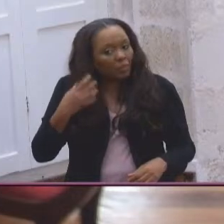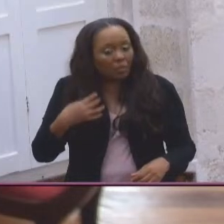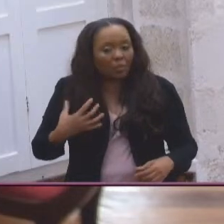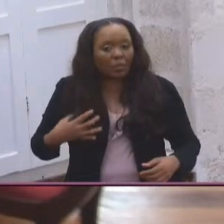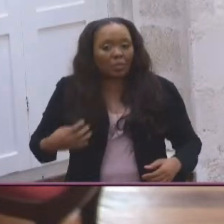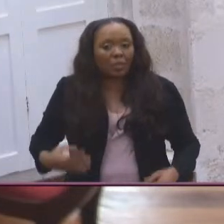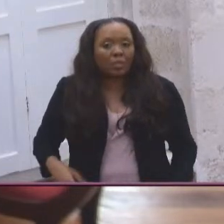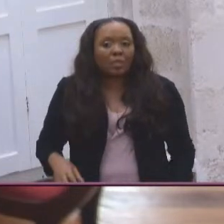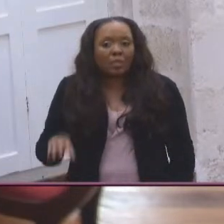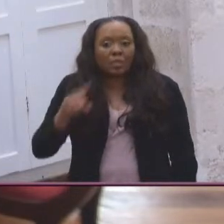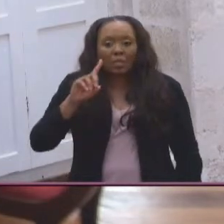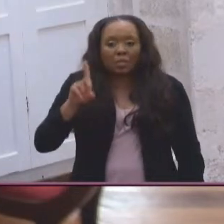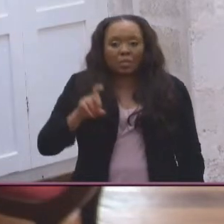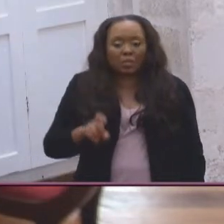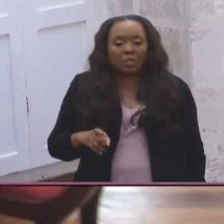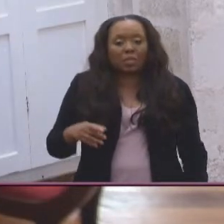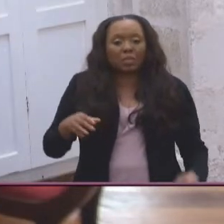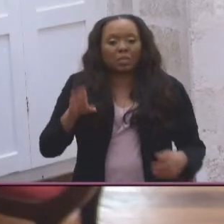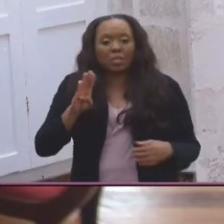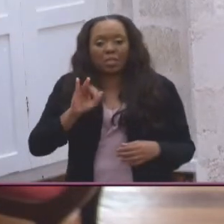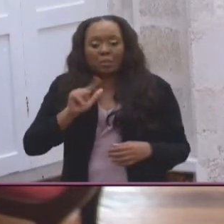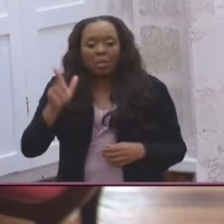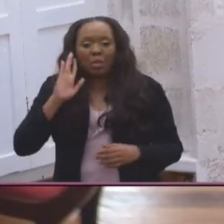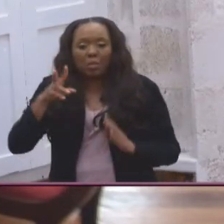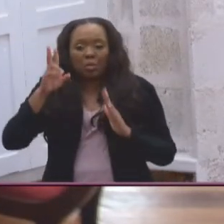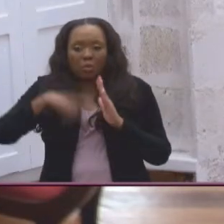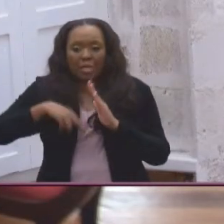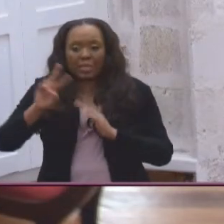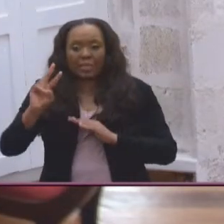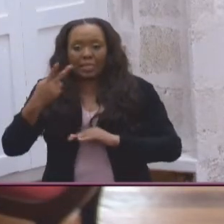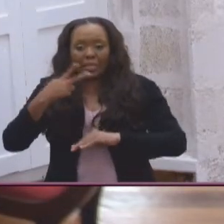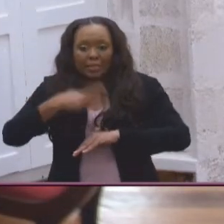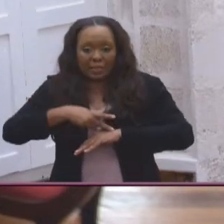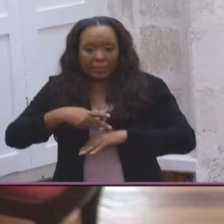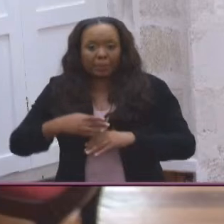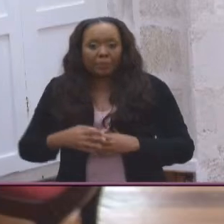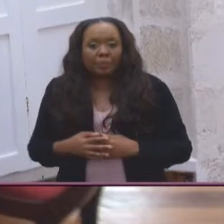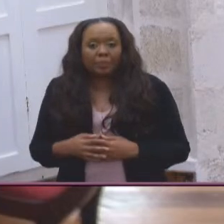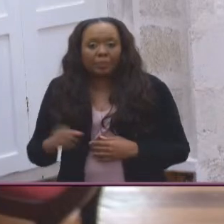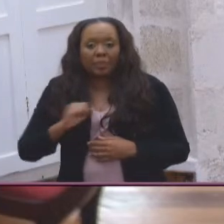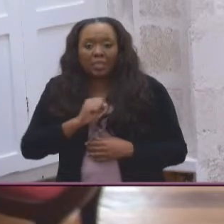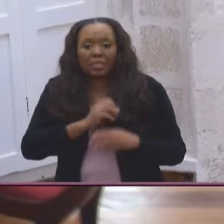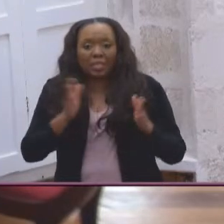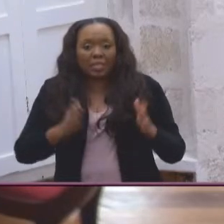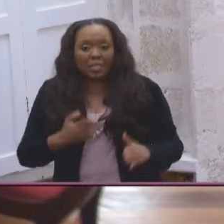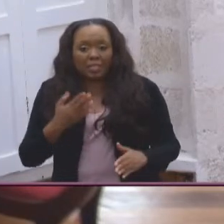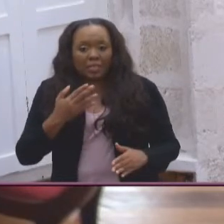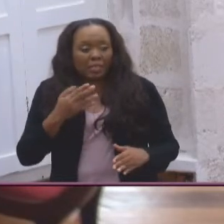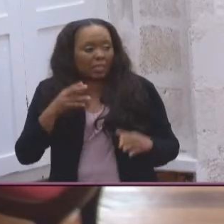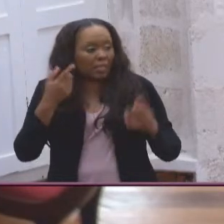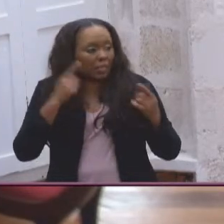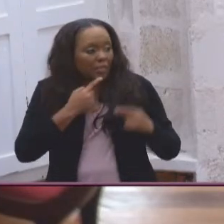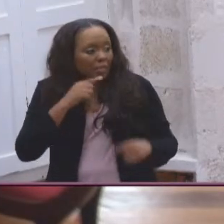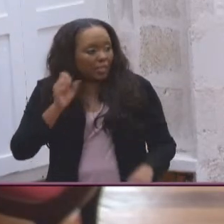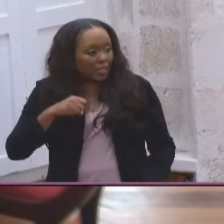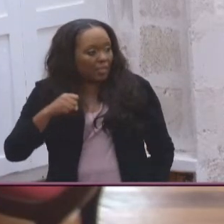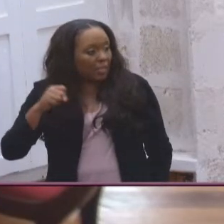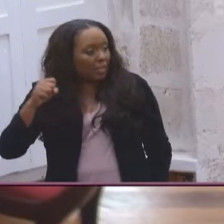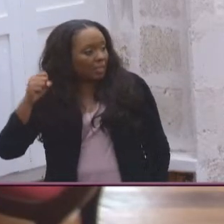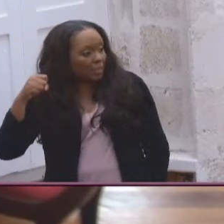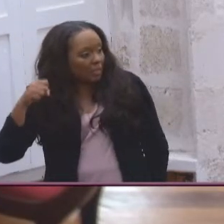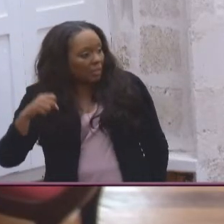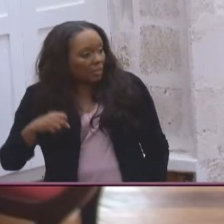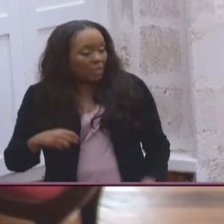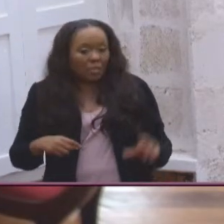The question is that this bill be read a second time. Will those honourable senators in favour please say aye? Aye. Those against please say